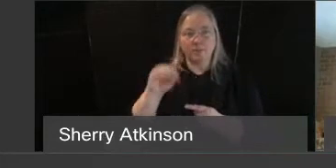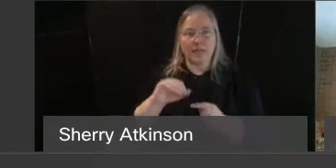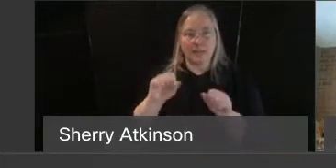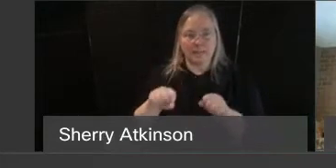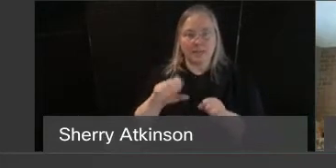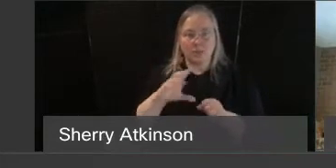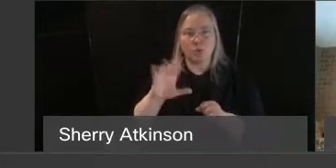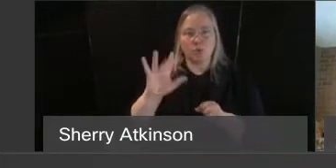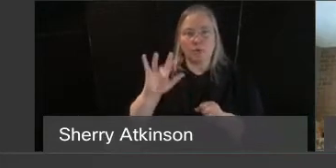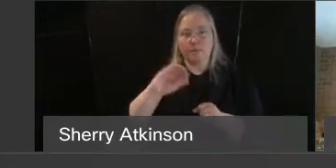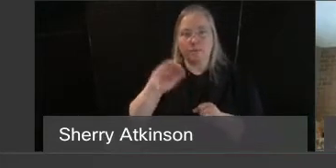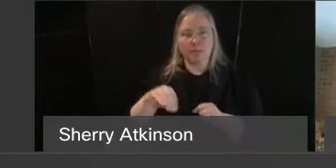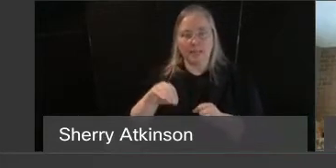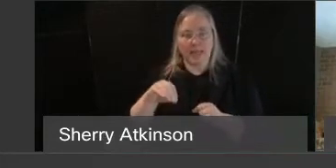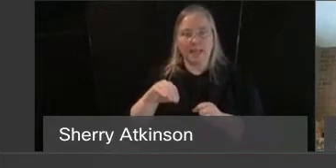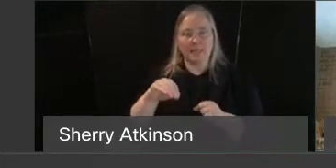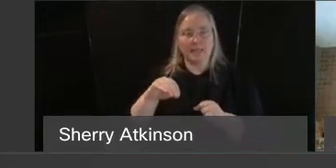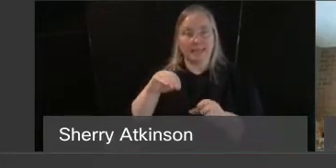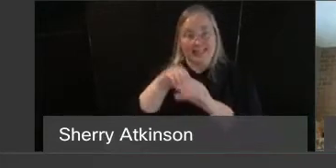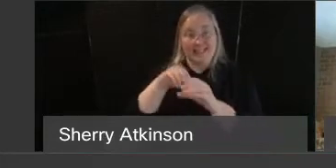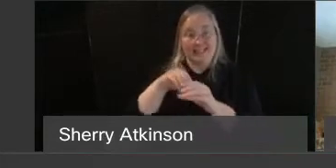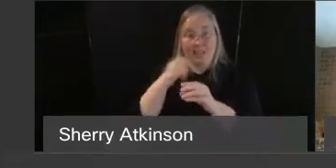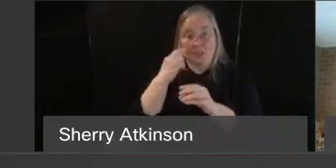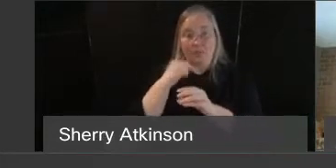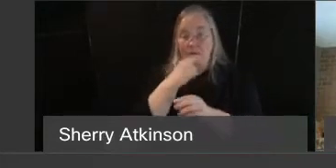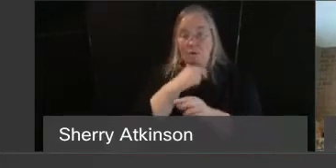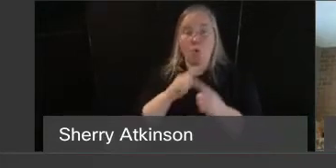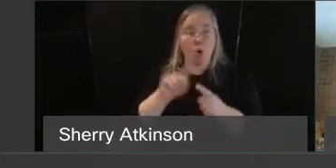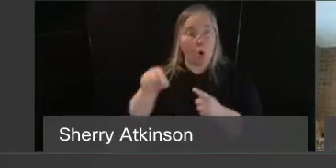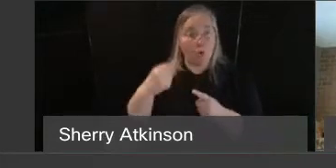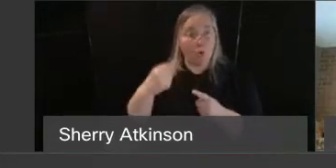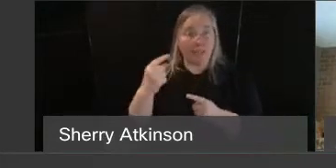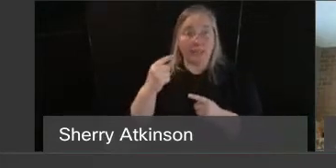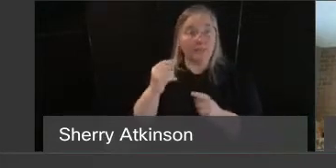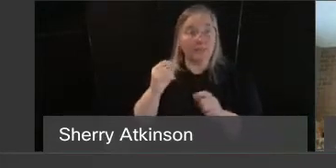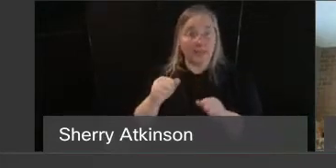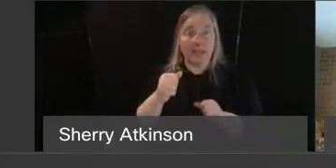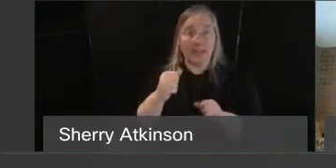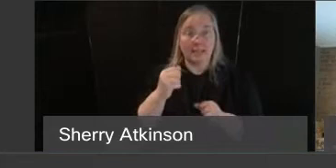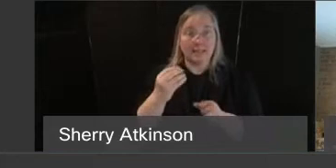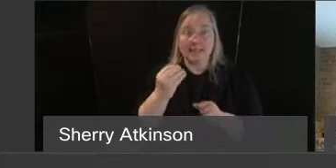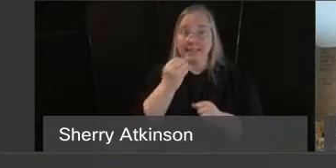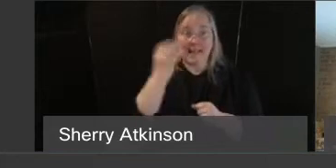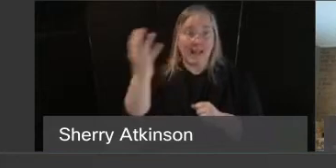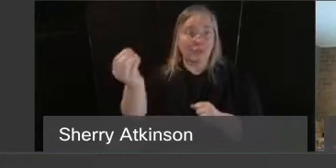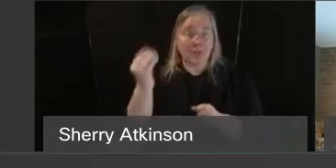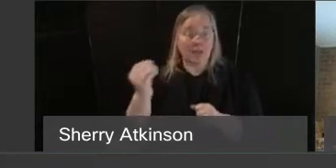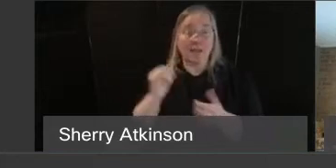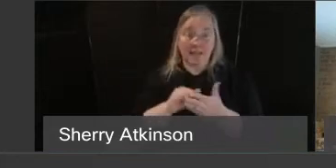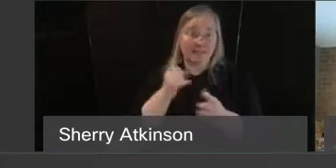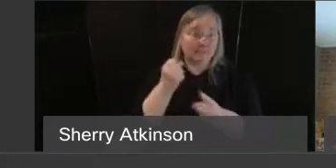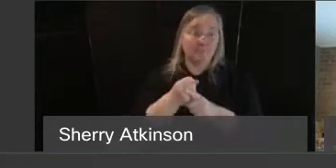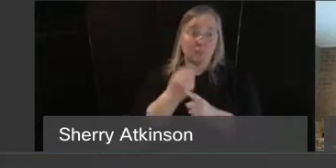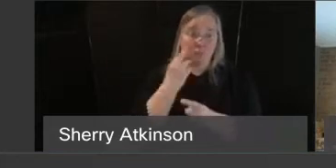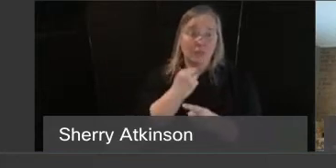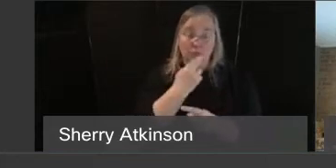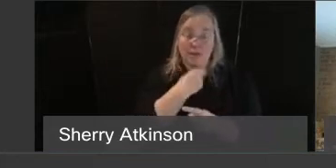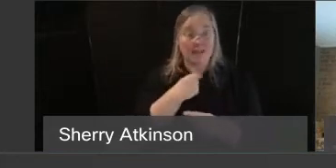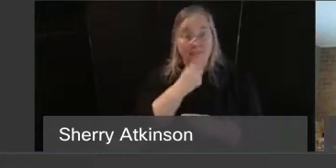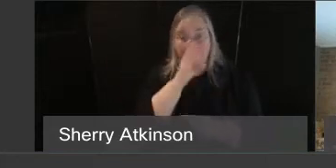only outdoors. That has a impact on those types of establishments. And quite frankly, many restaurants